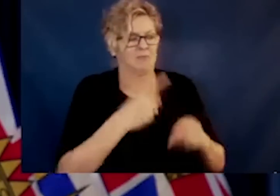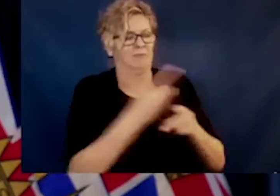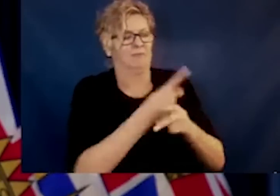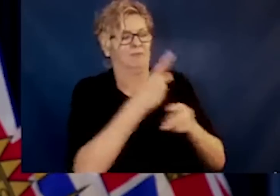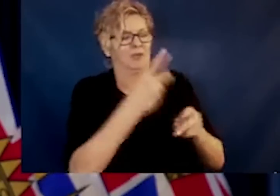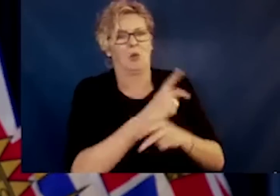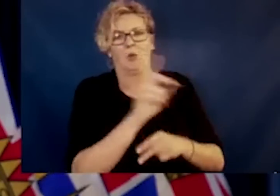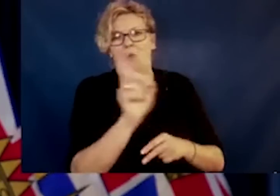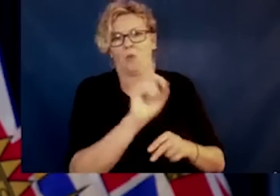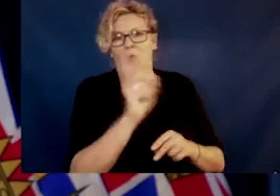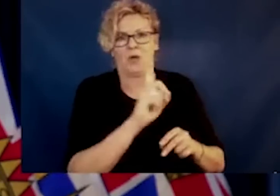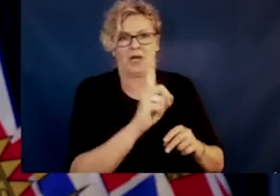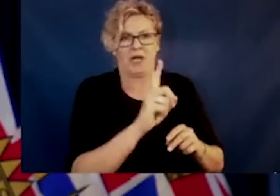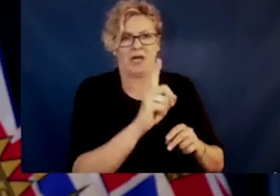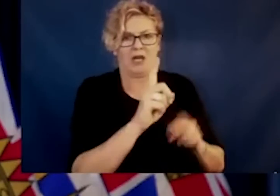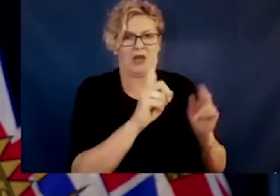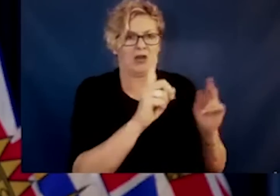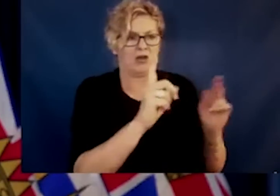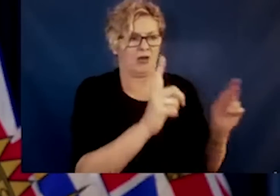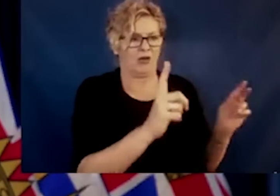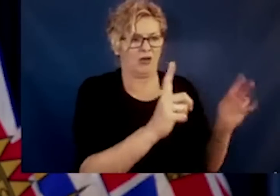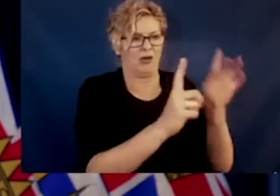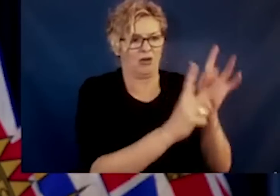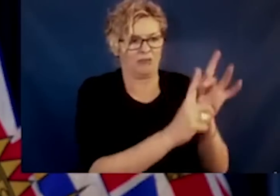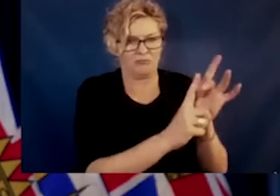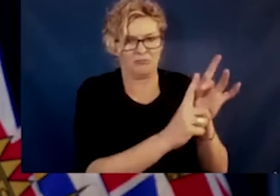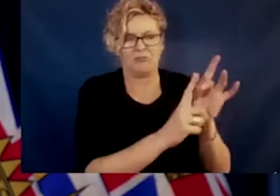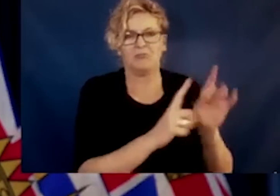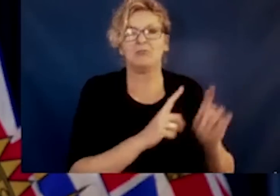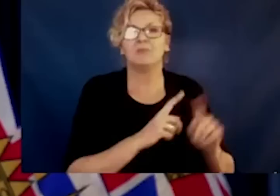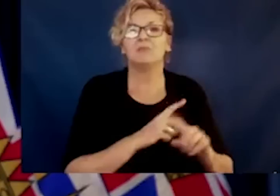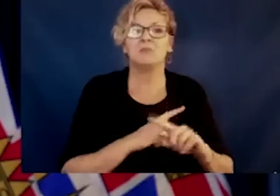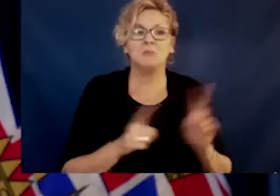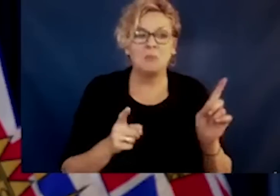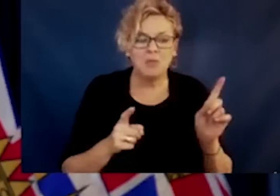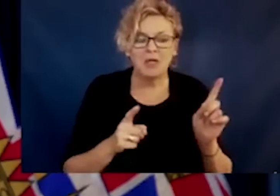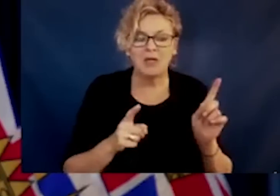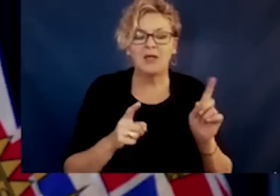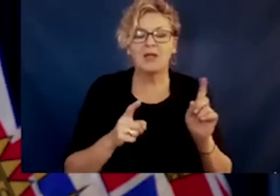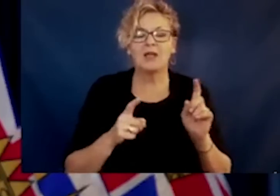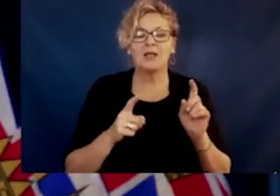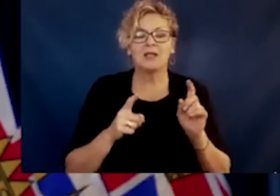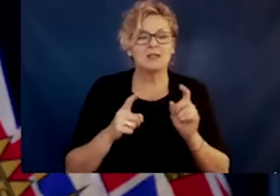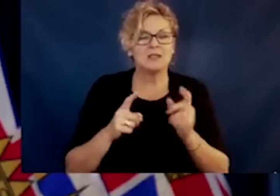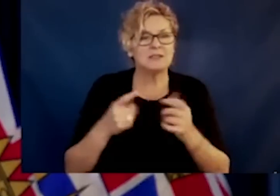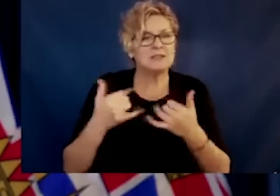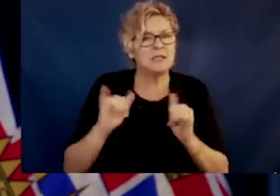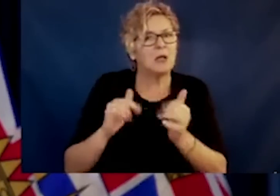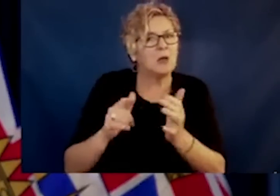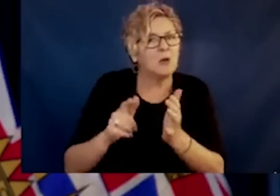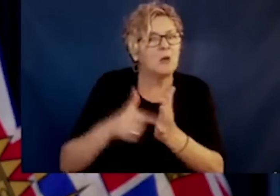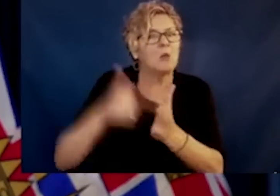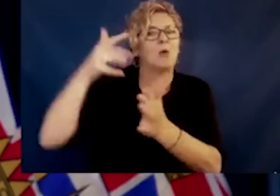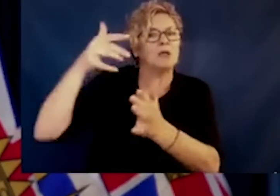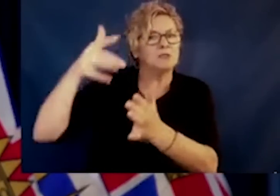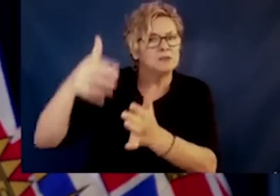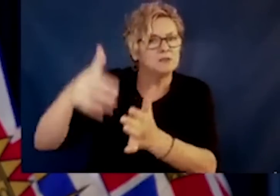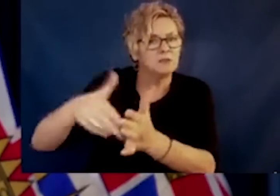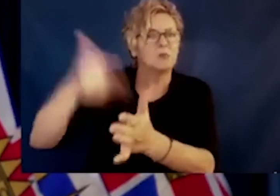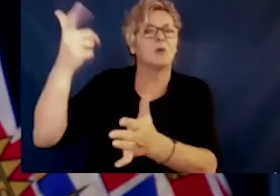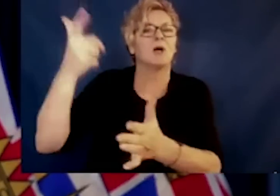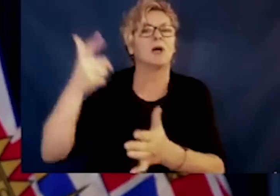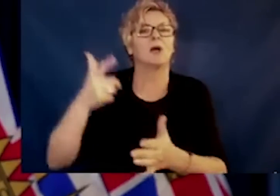spreader events sometimes, or they're what we call random events or stochastic events in some places. But we know